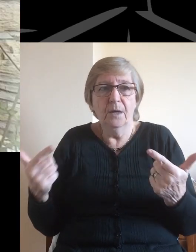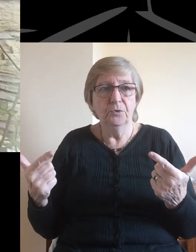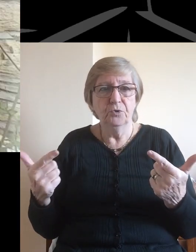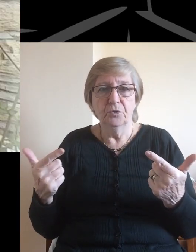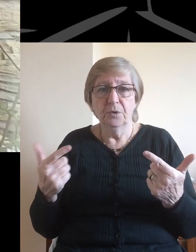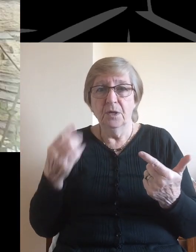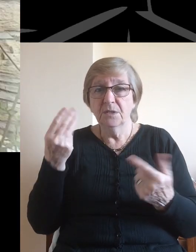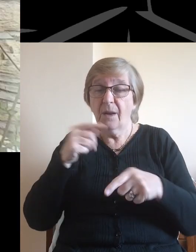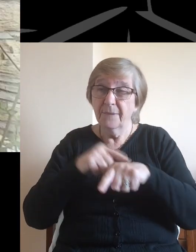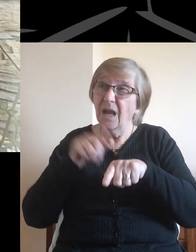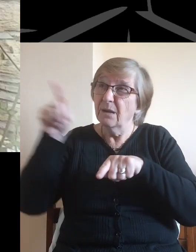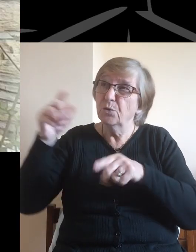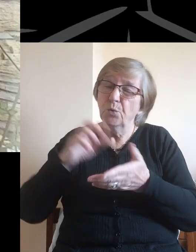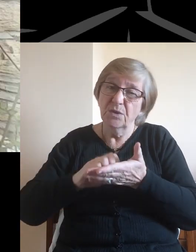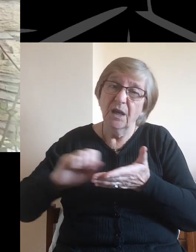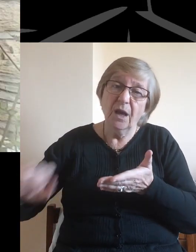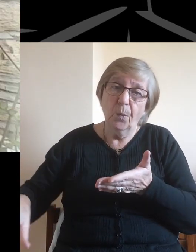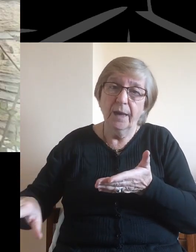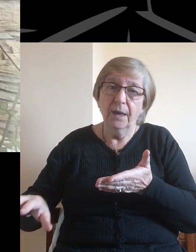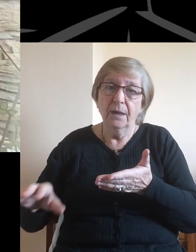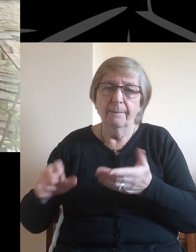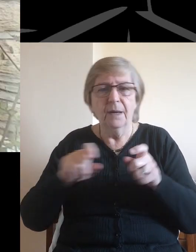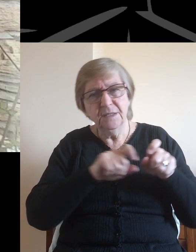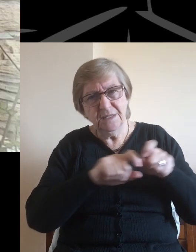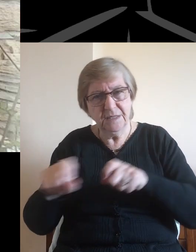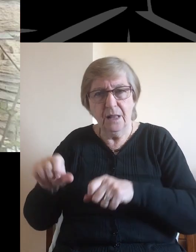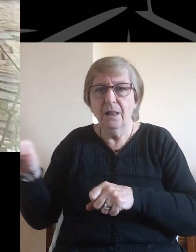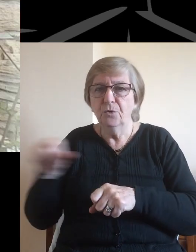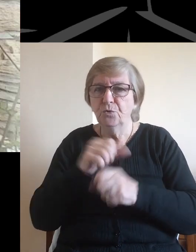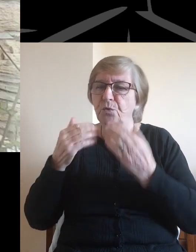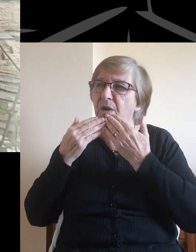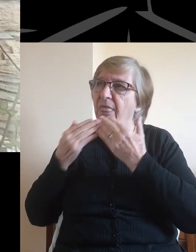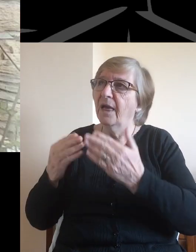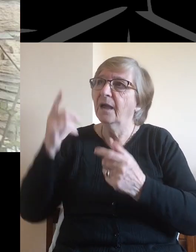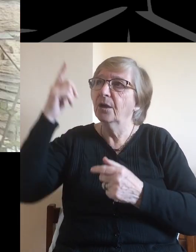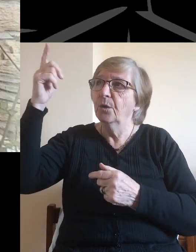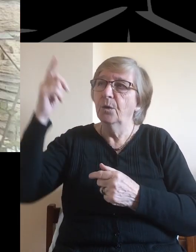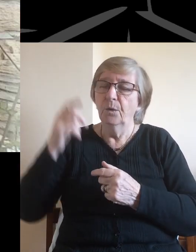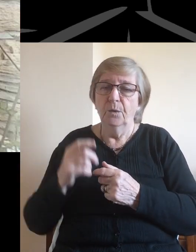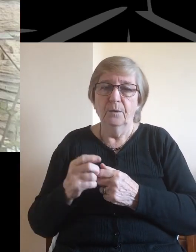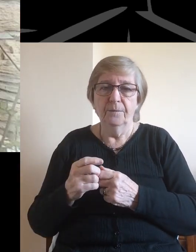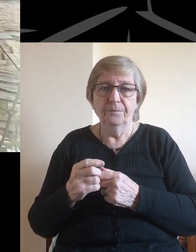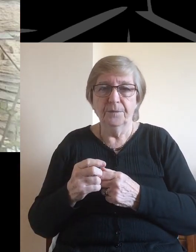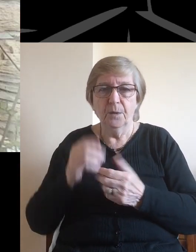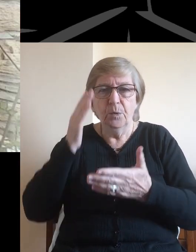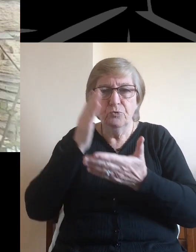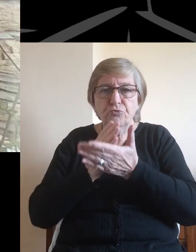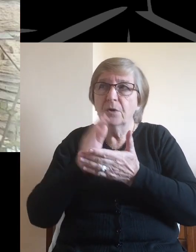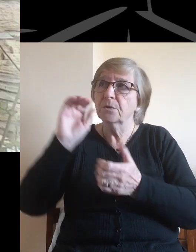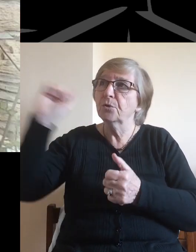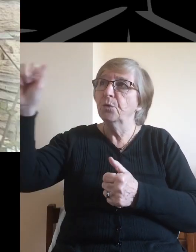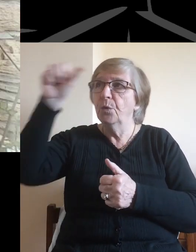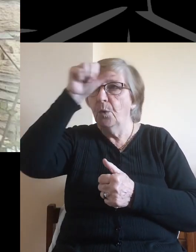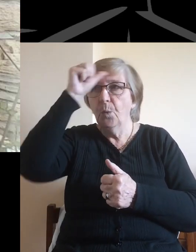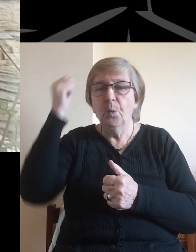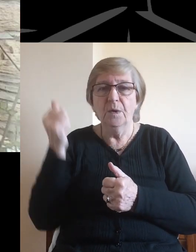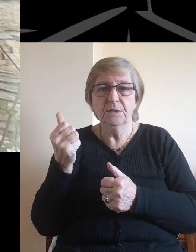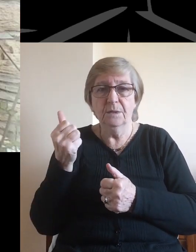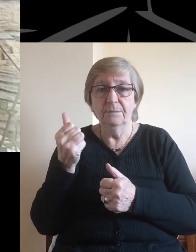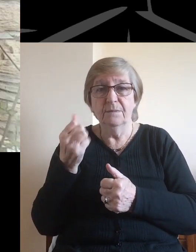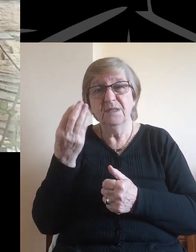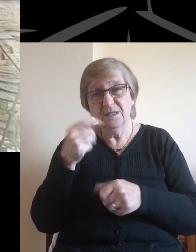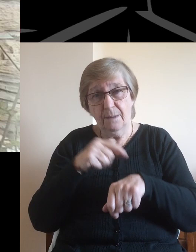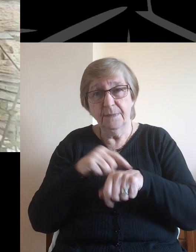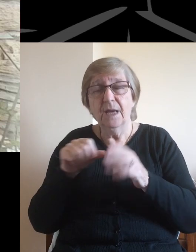given us plenty, and at times you take away, and even then we choose to thank you. We trust